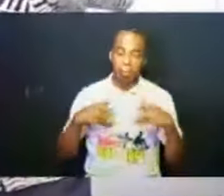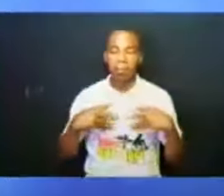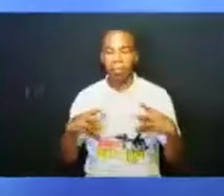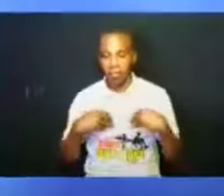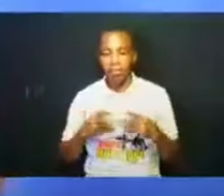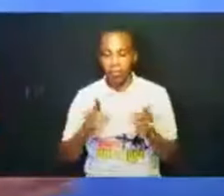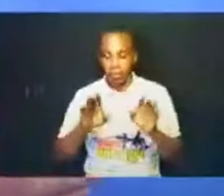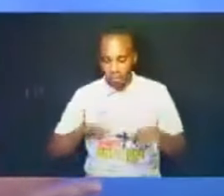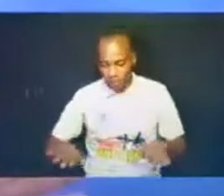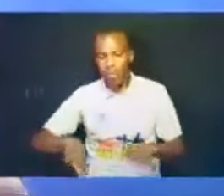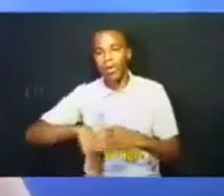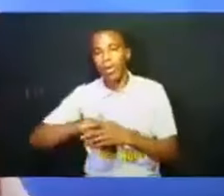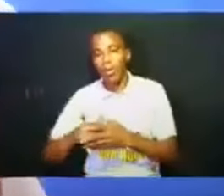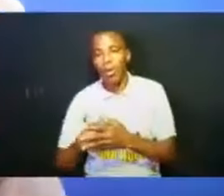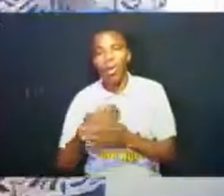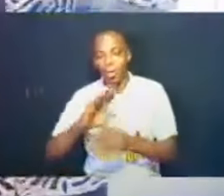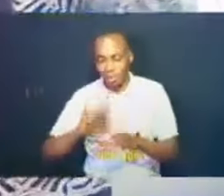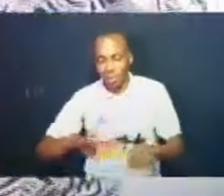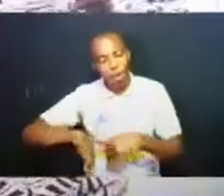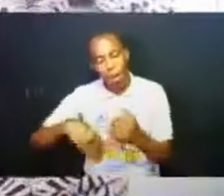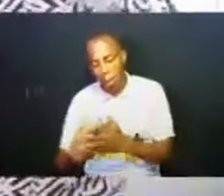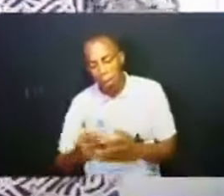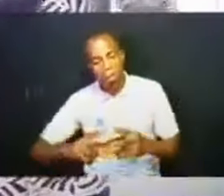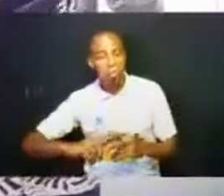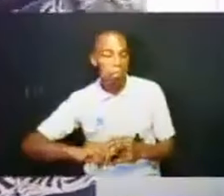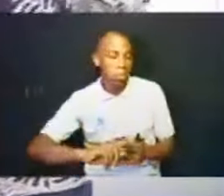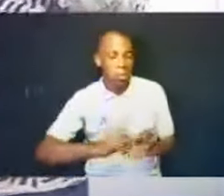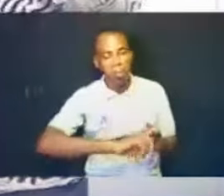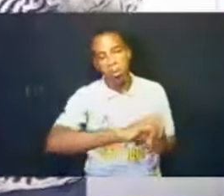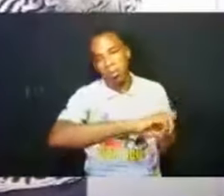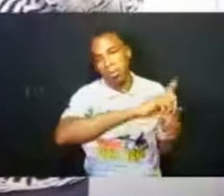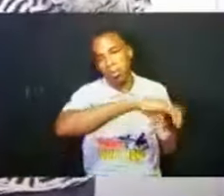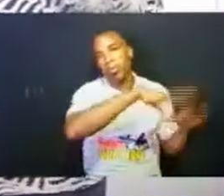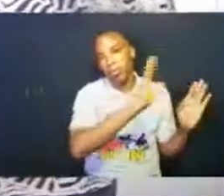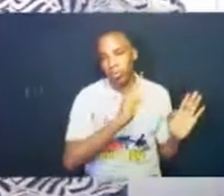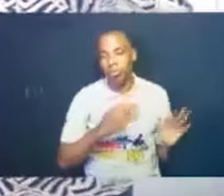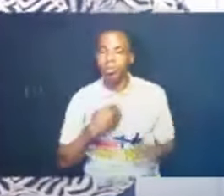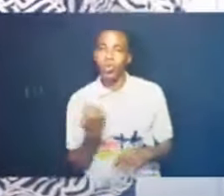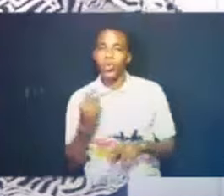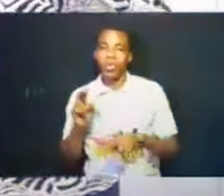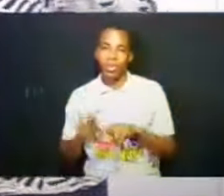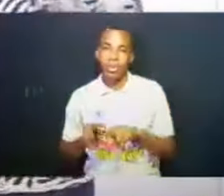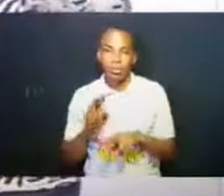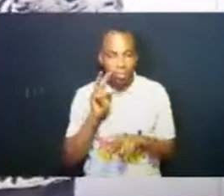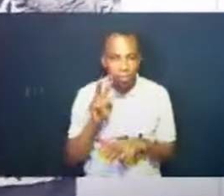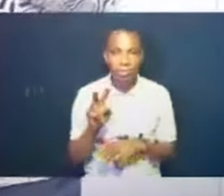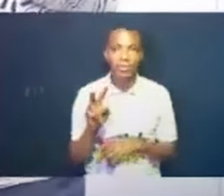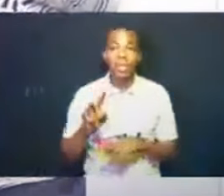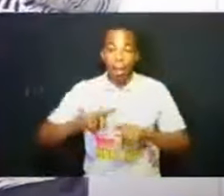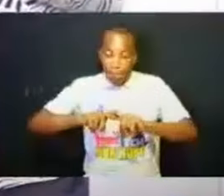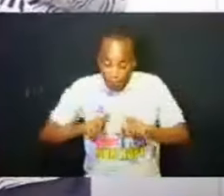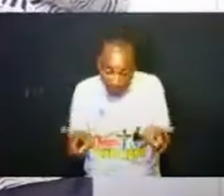they started leaving the place. But there was this girl who